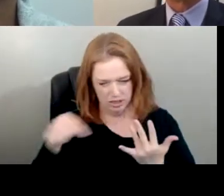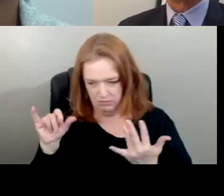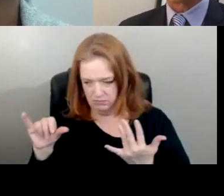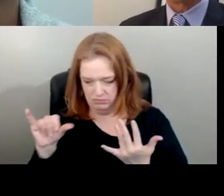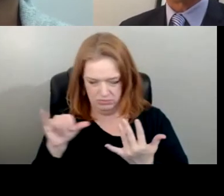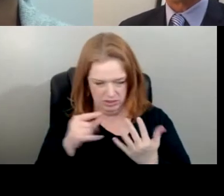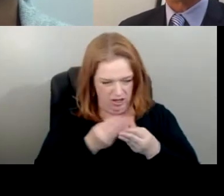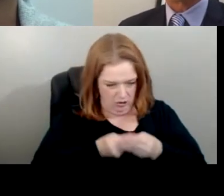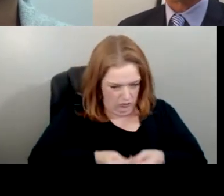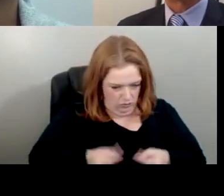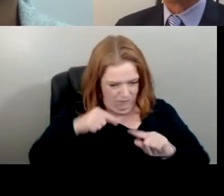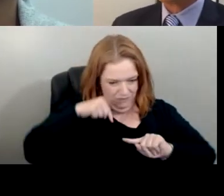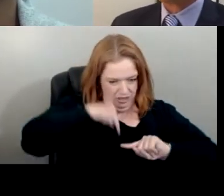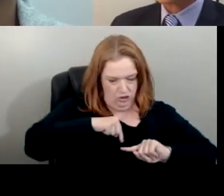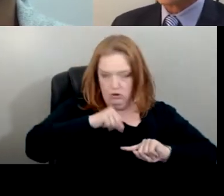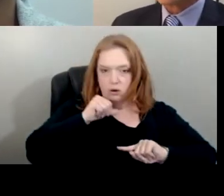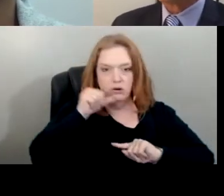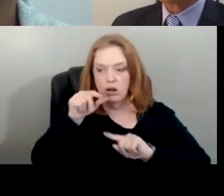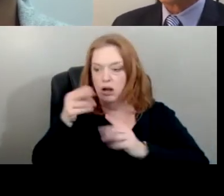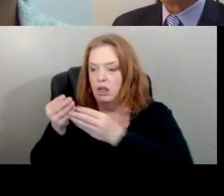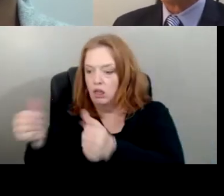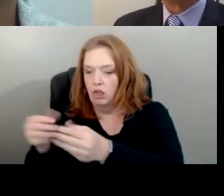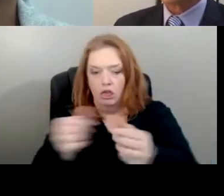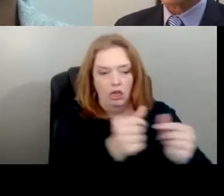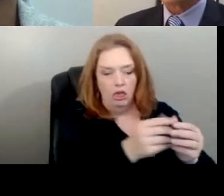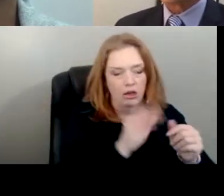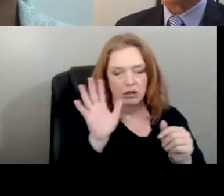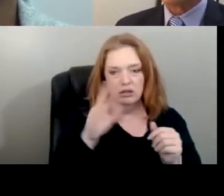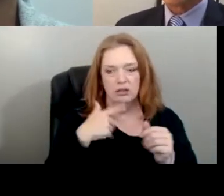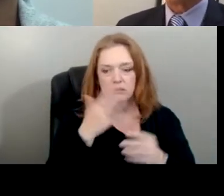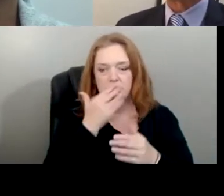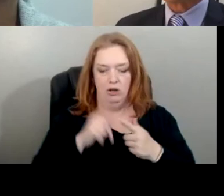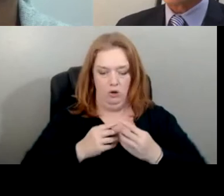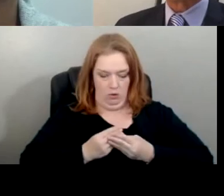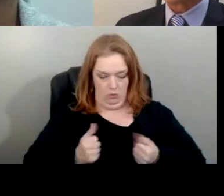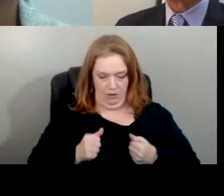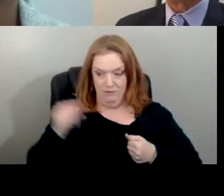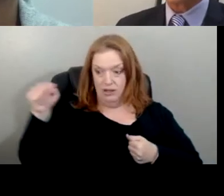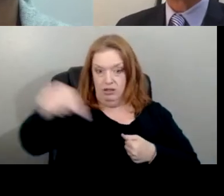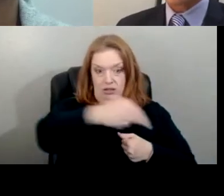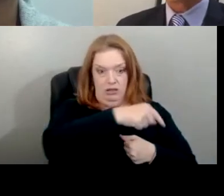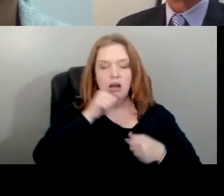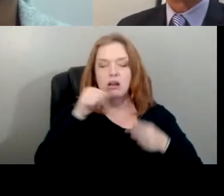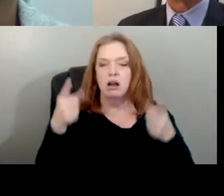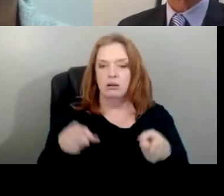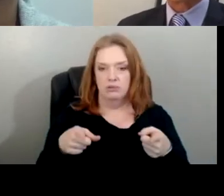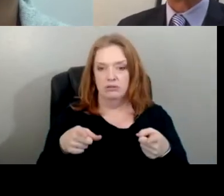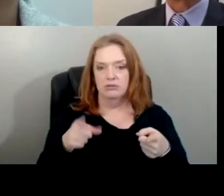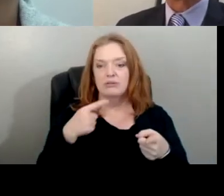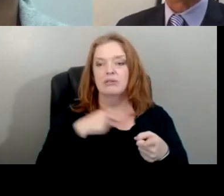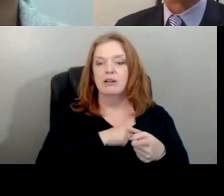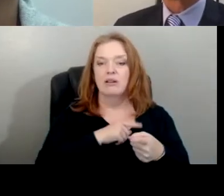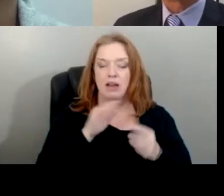well. We can look at these things. We really, need to get that data piece down and an